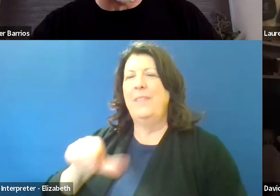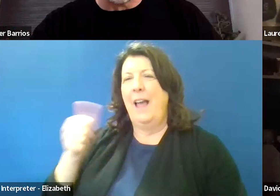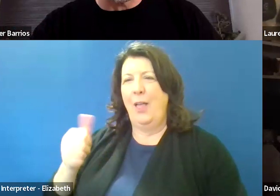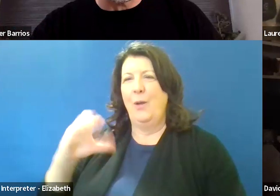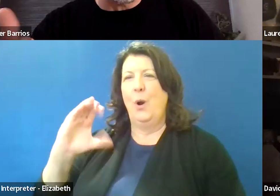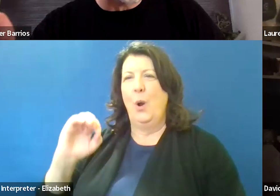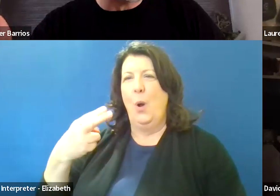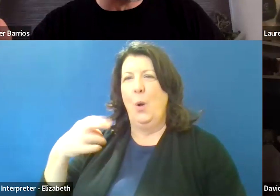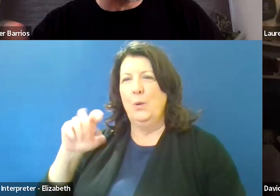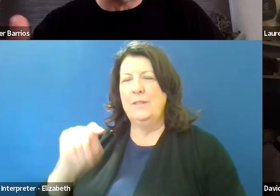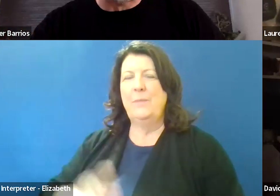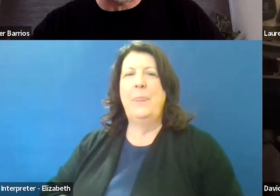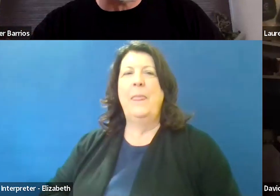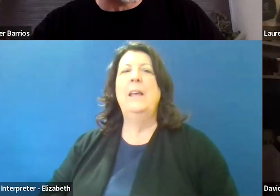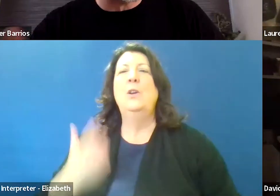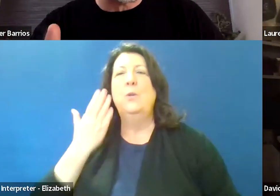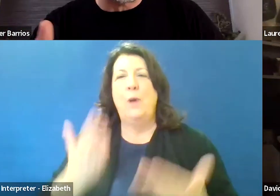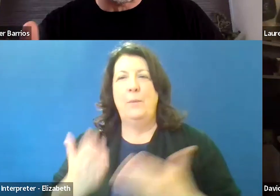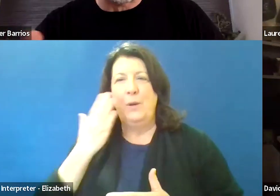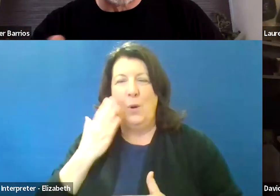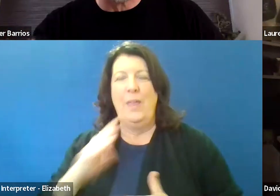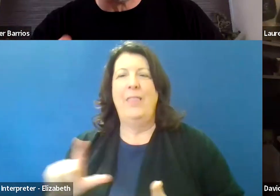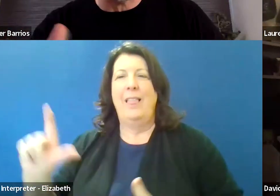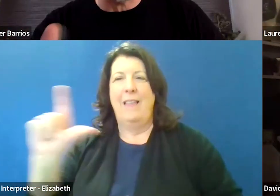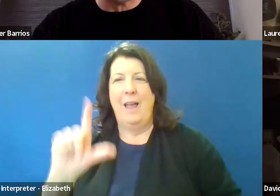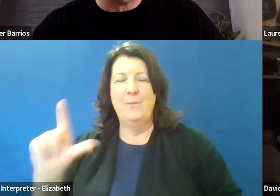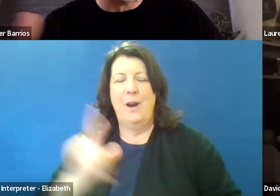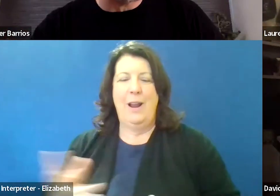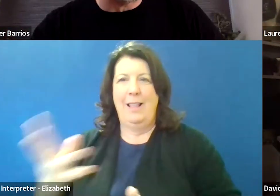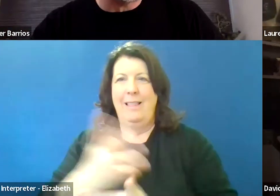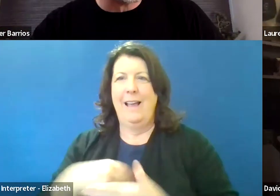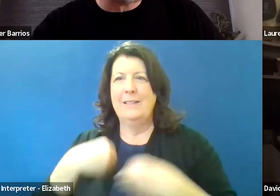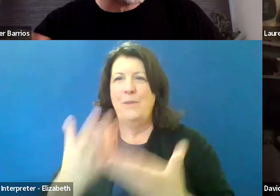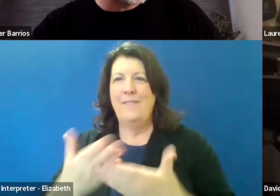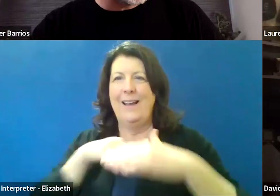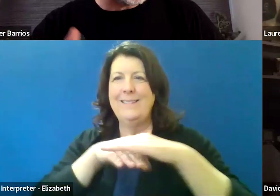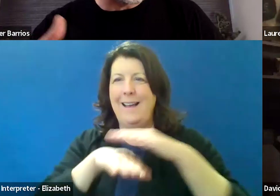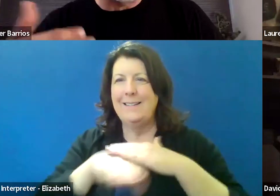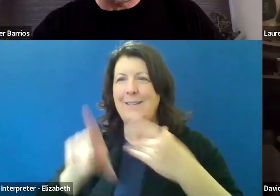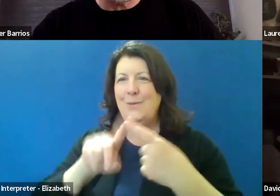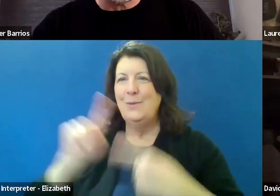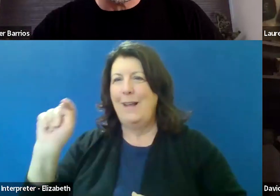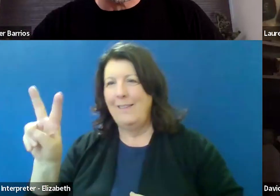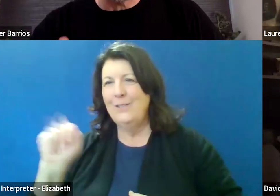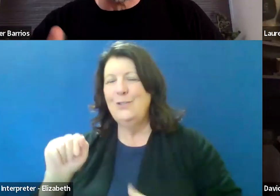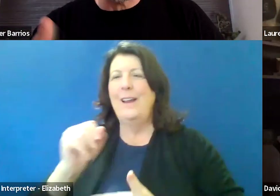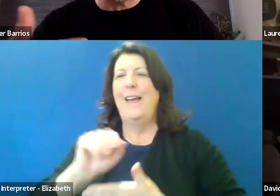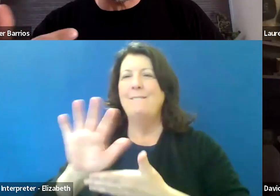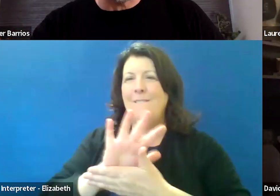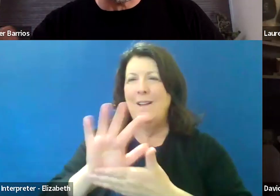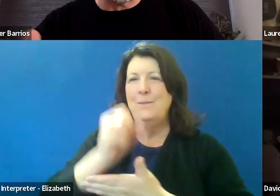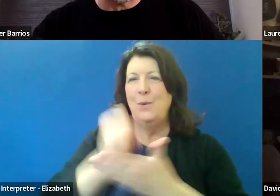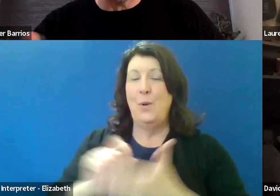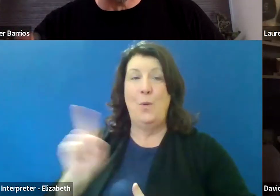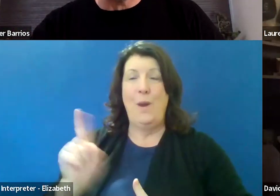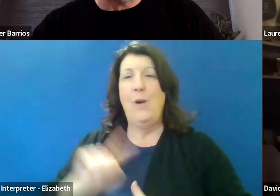And you probably also know that the library collects and provides access to TV and film scripts on the first floor of the WGA